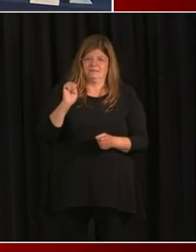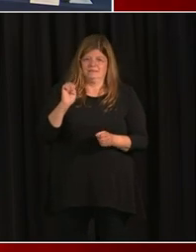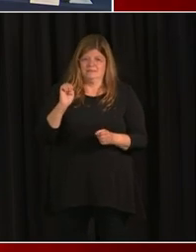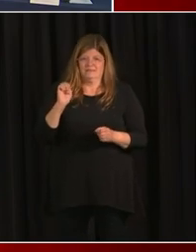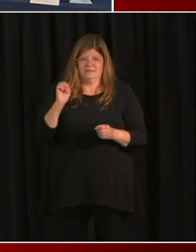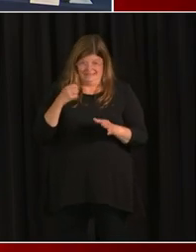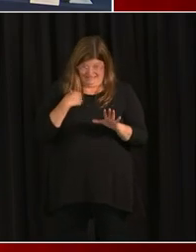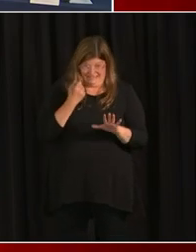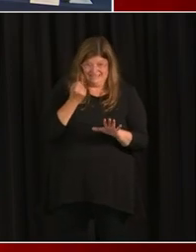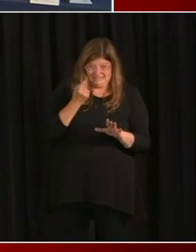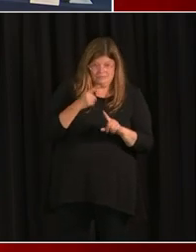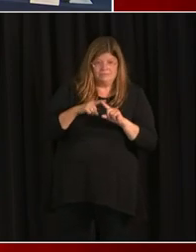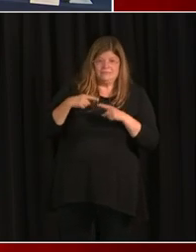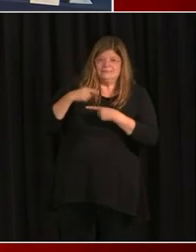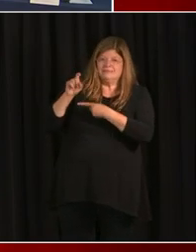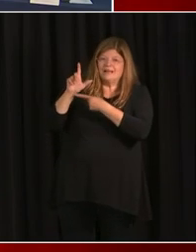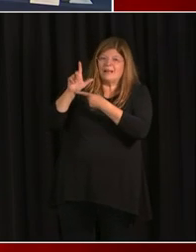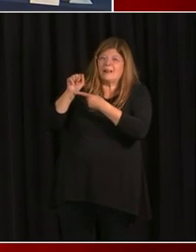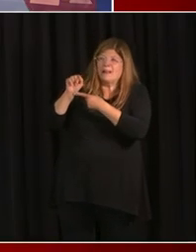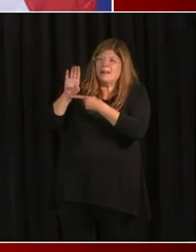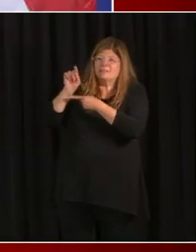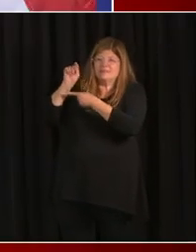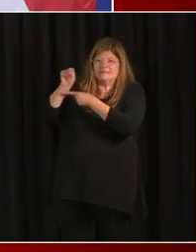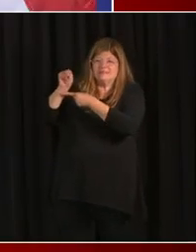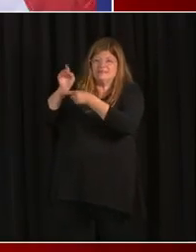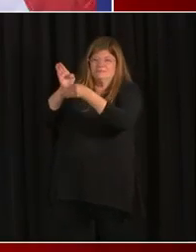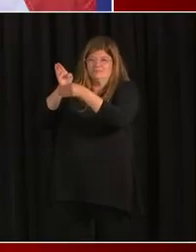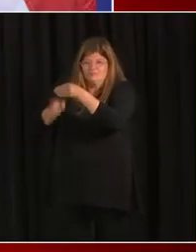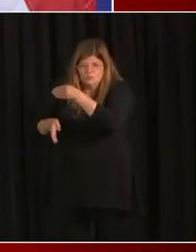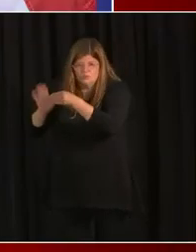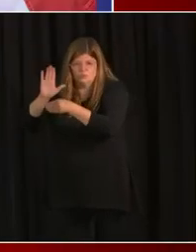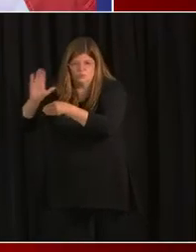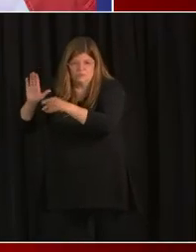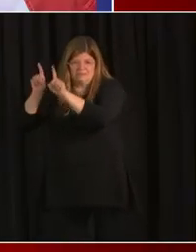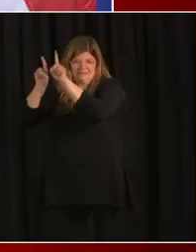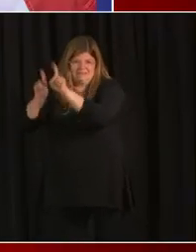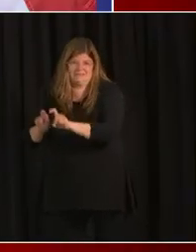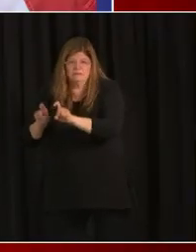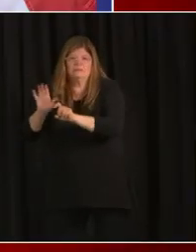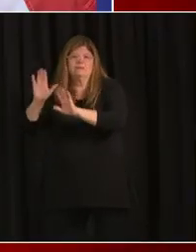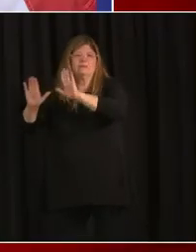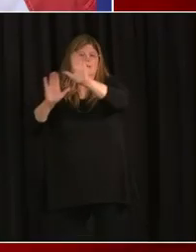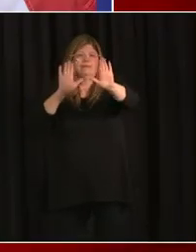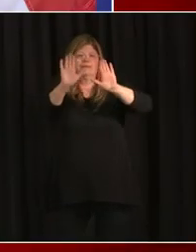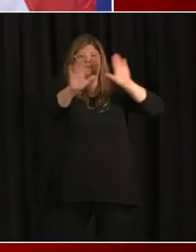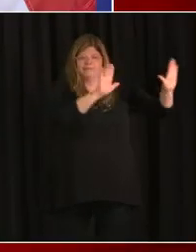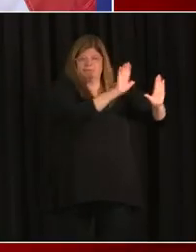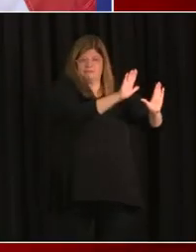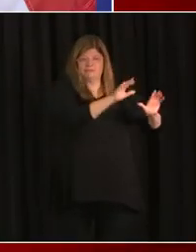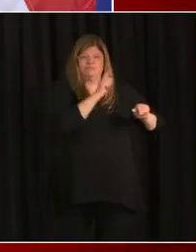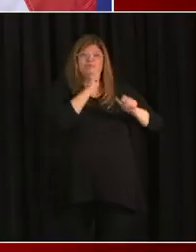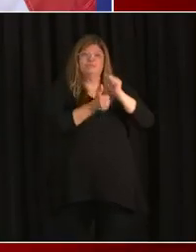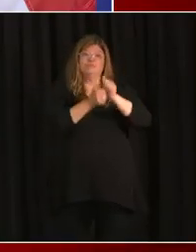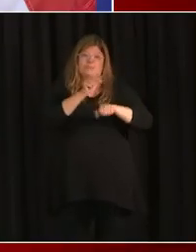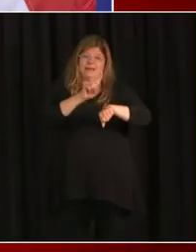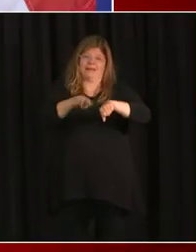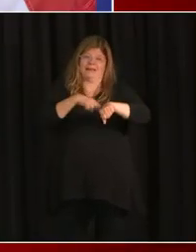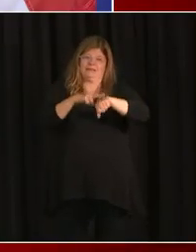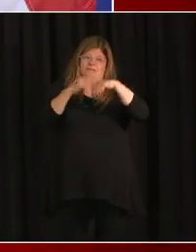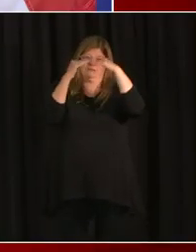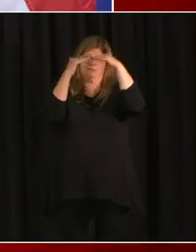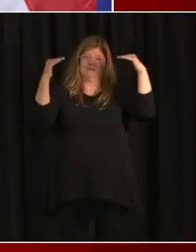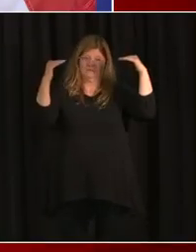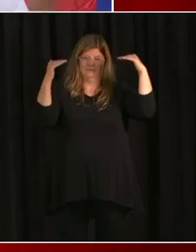but we need the labs to complete the test. And these labs largely are national in scope. So